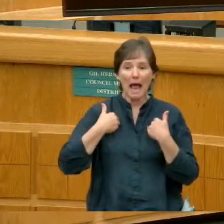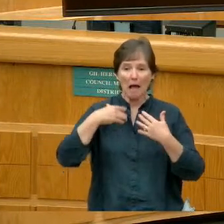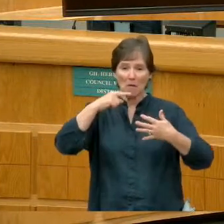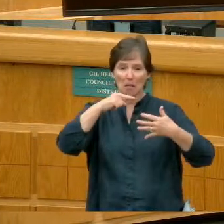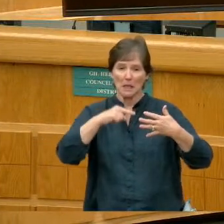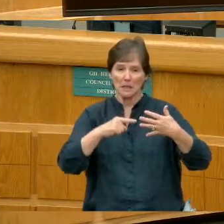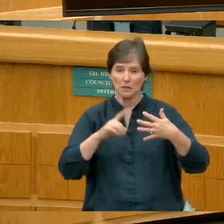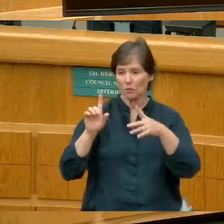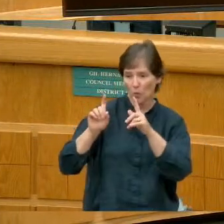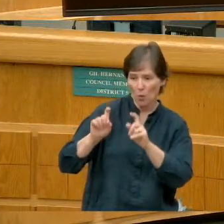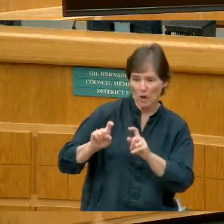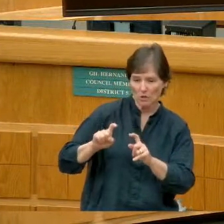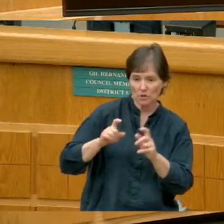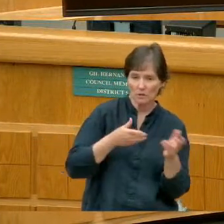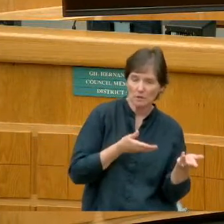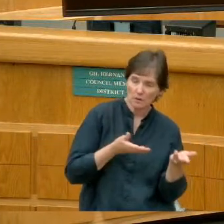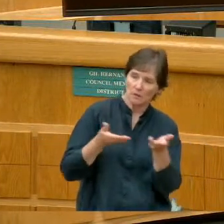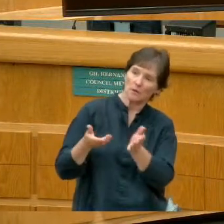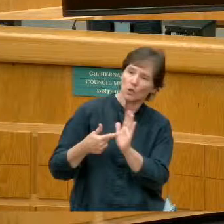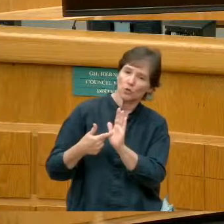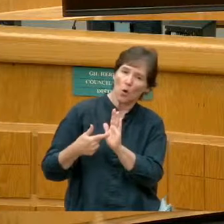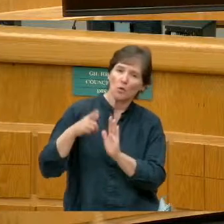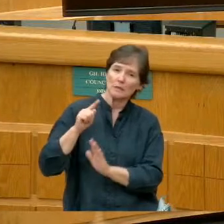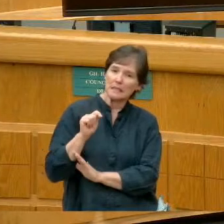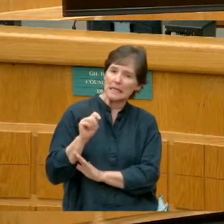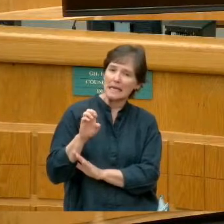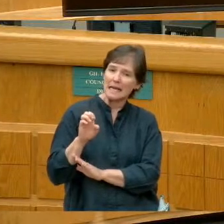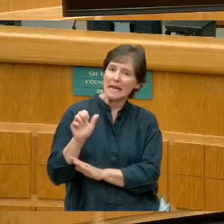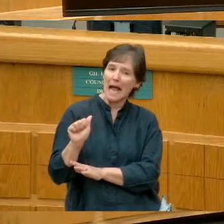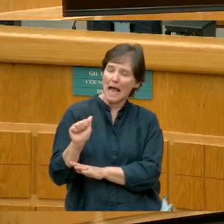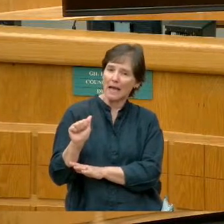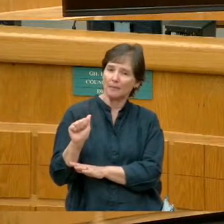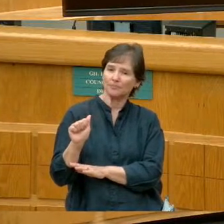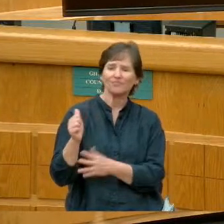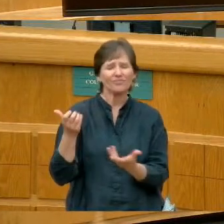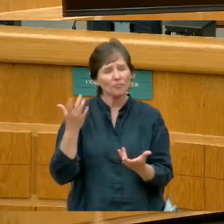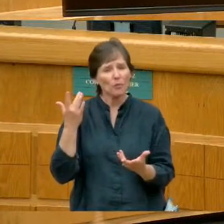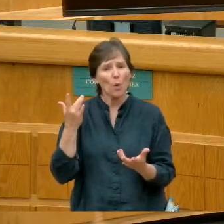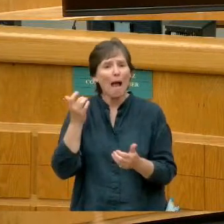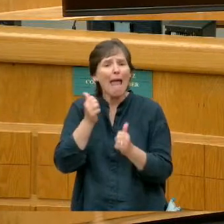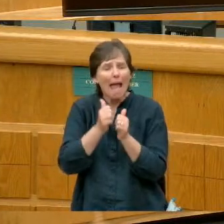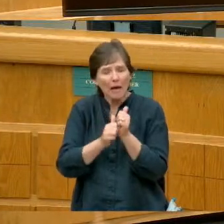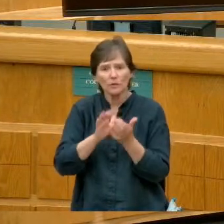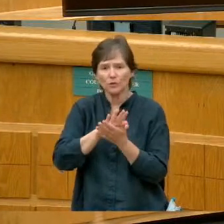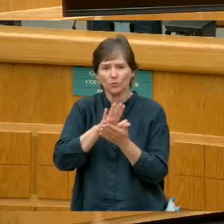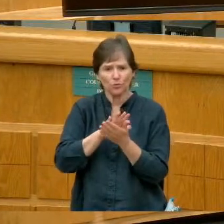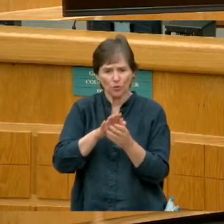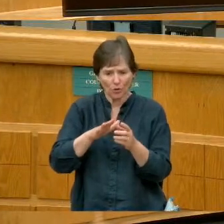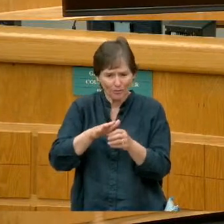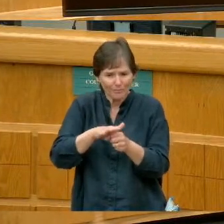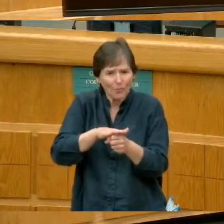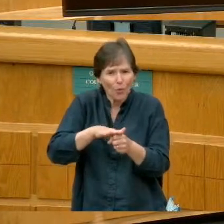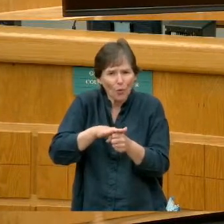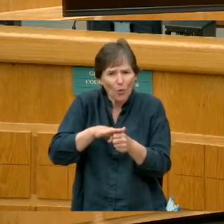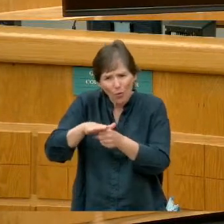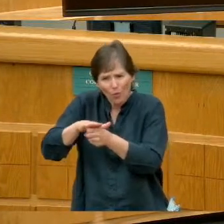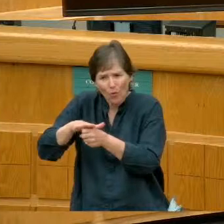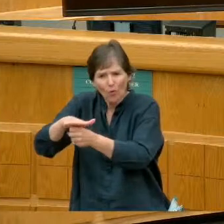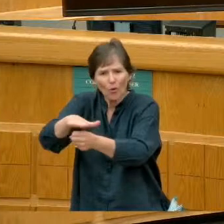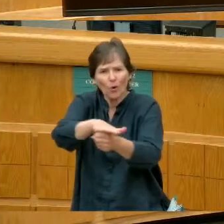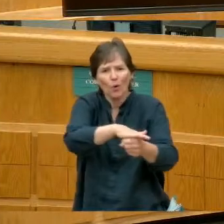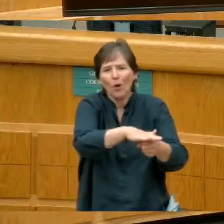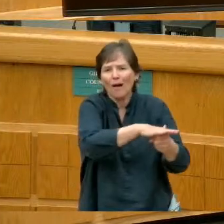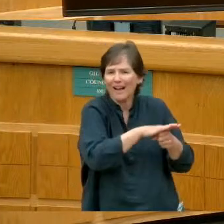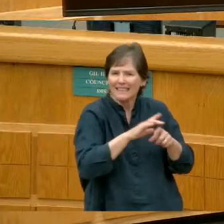TEA because, every school region is so different. I mean, if we're in a hot spot like this, it can't be